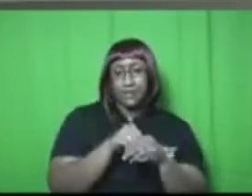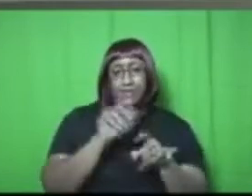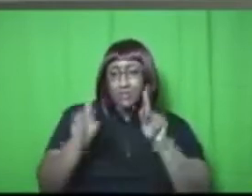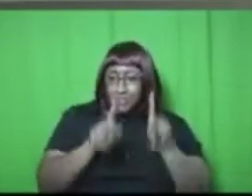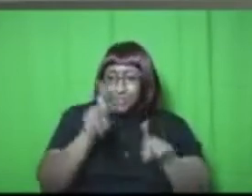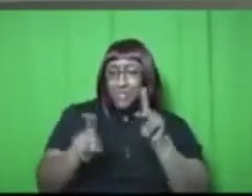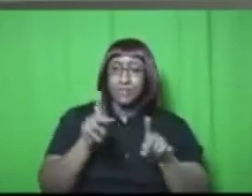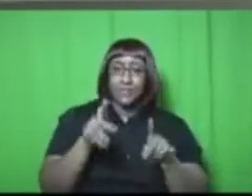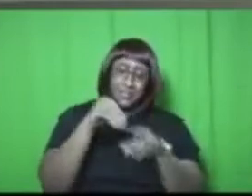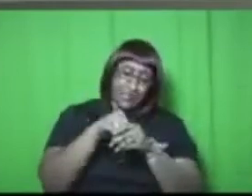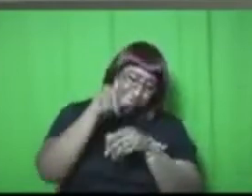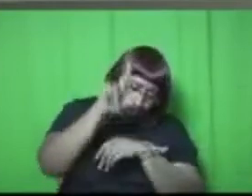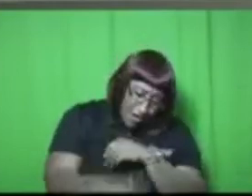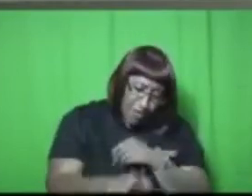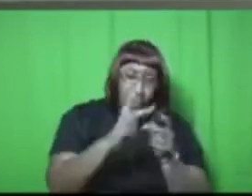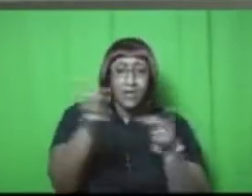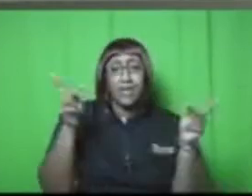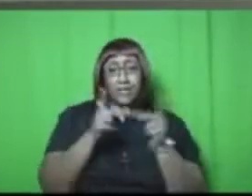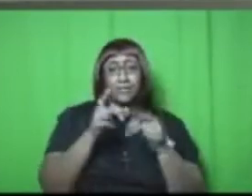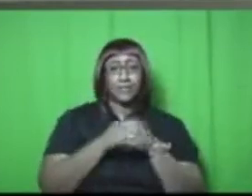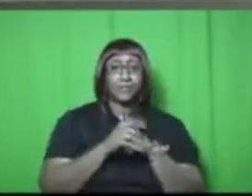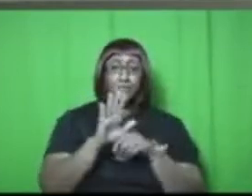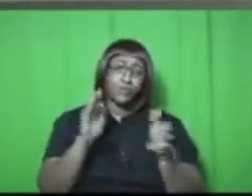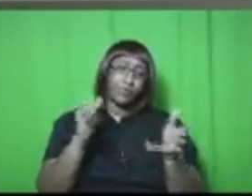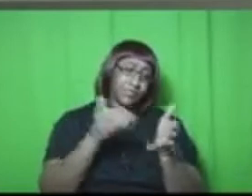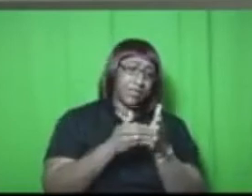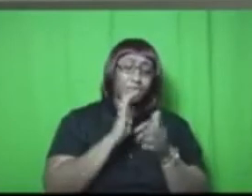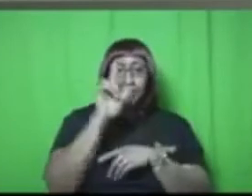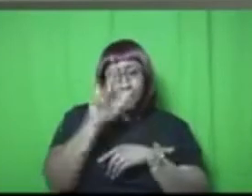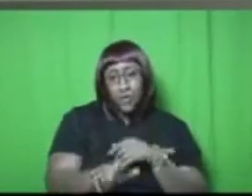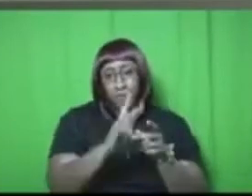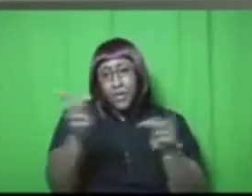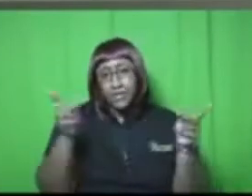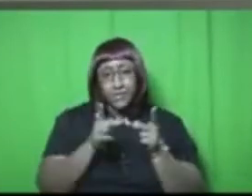And people are in the pit. And you don't attack people for being in the pit.